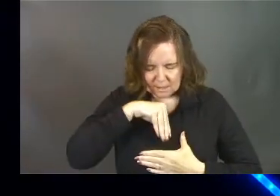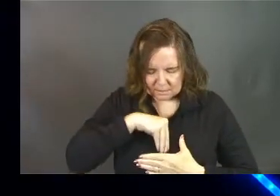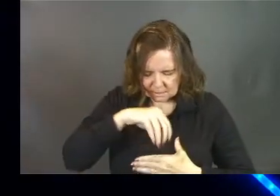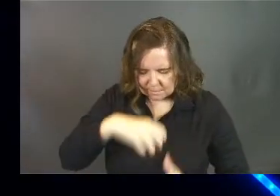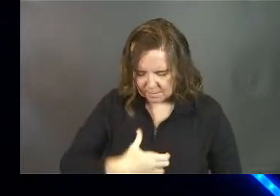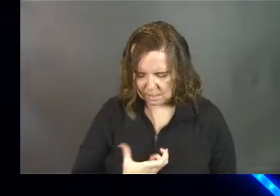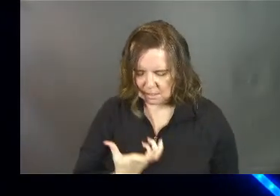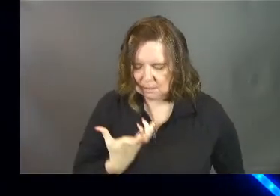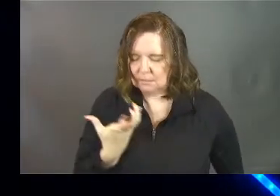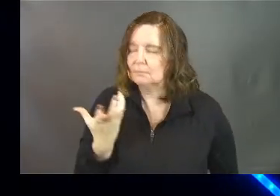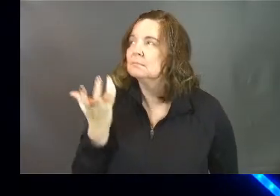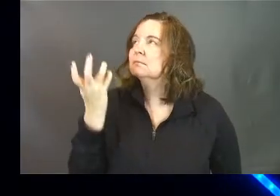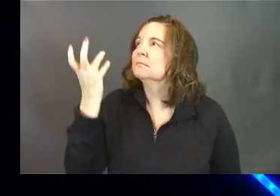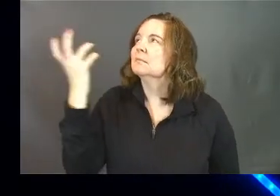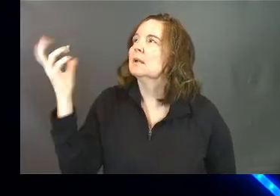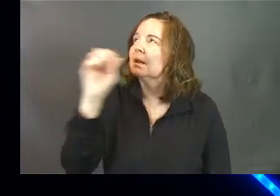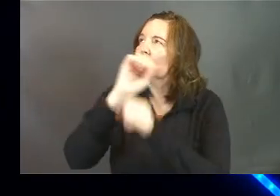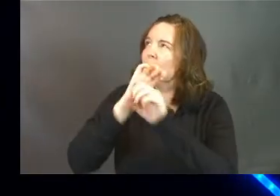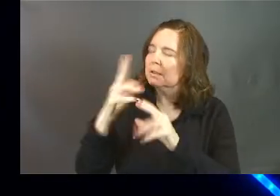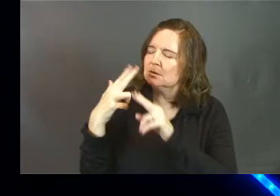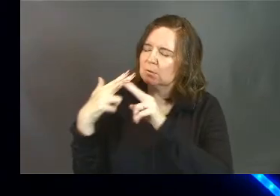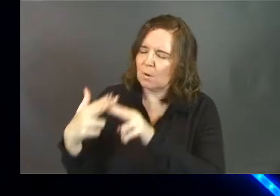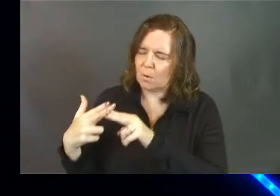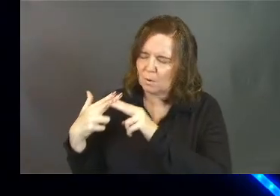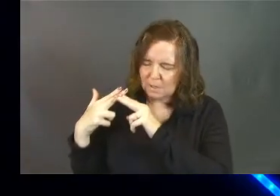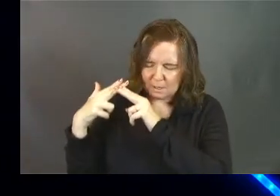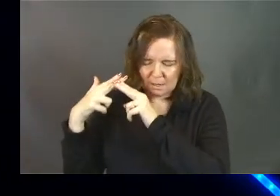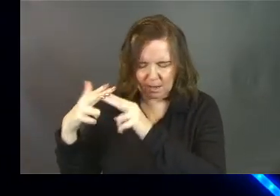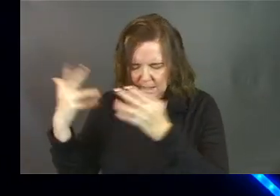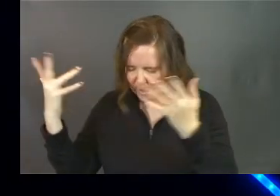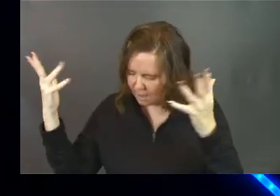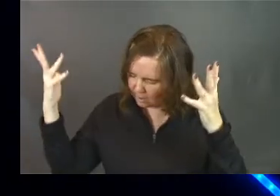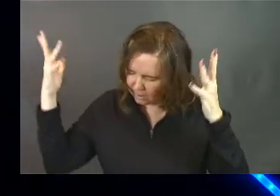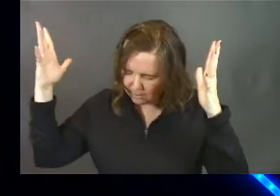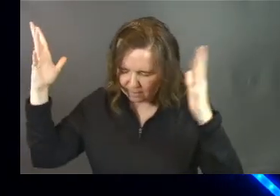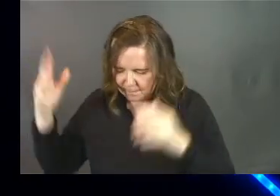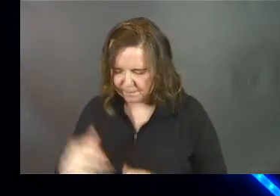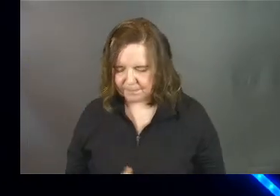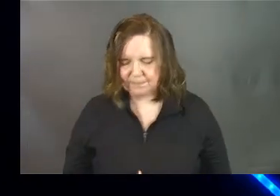Everything that's in me, bless His holy name.